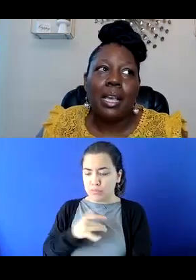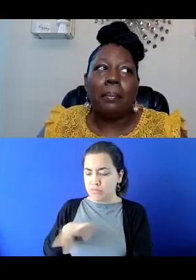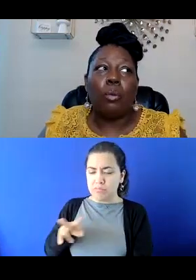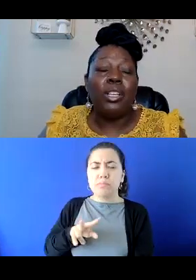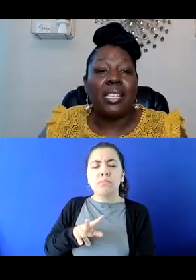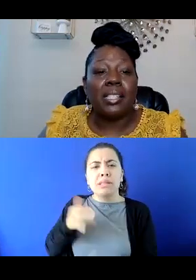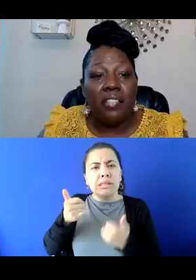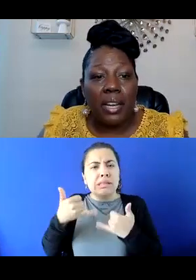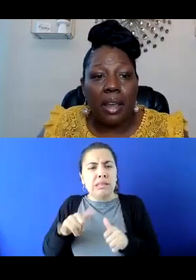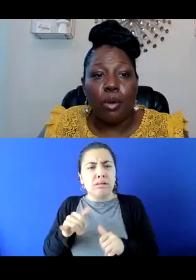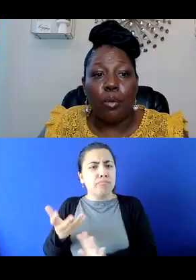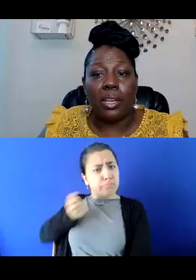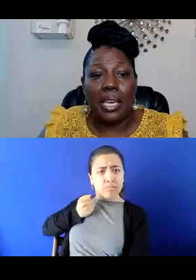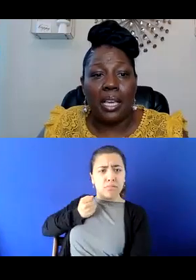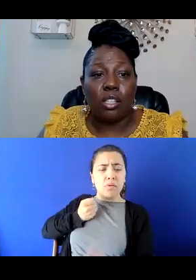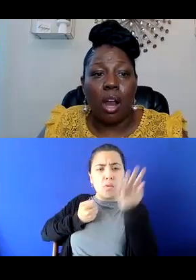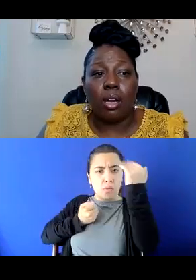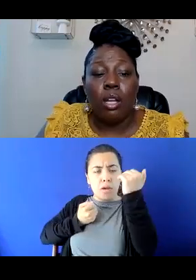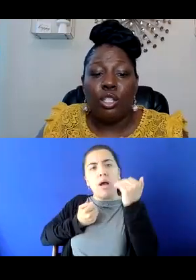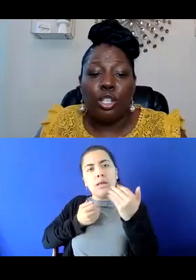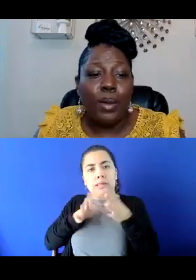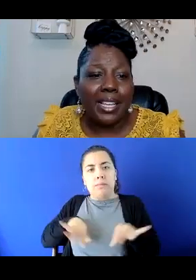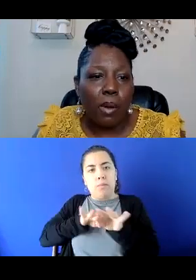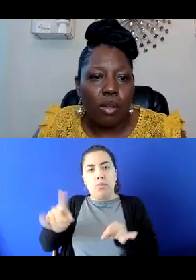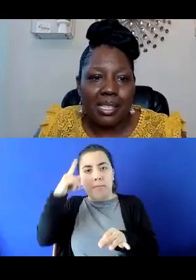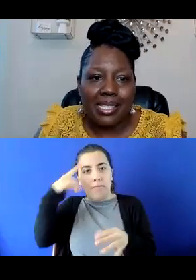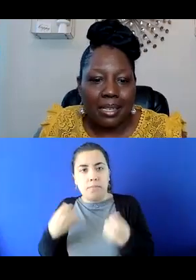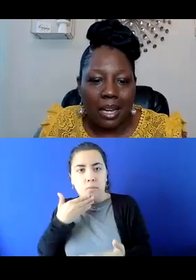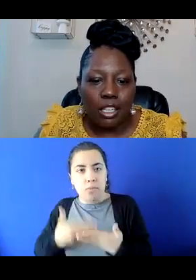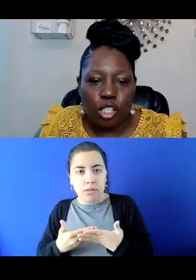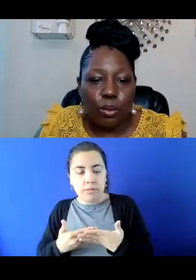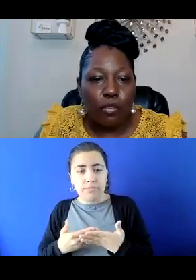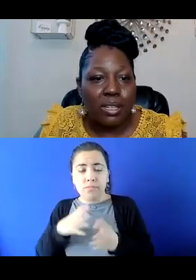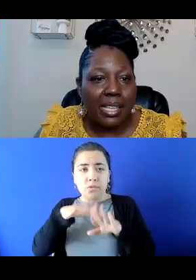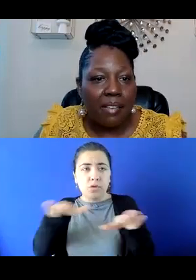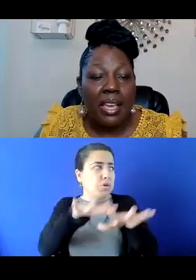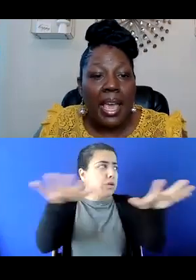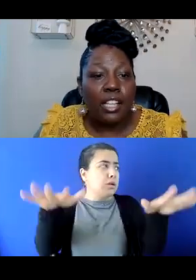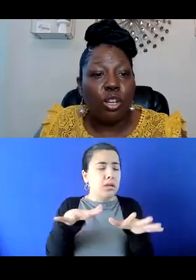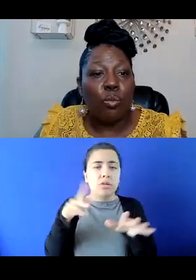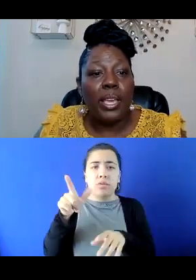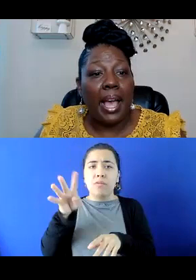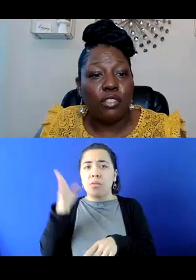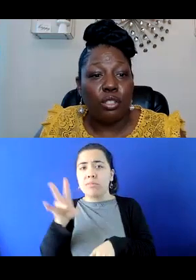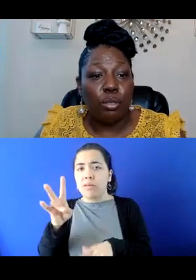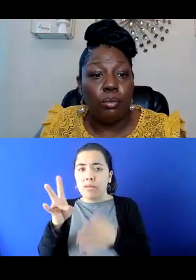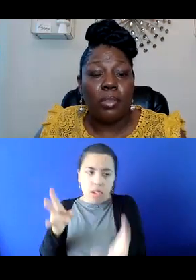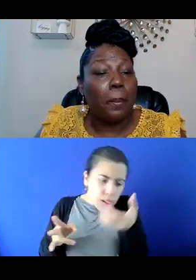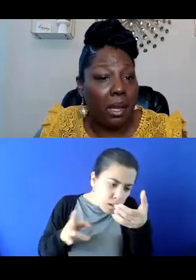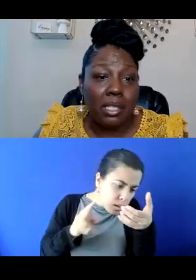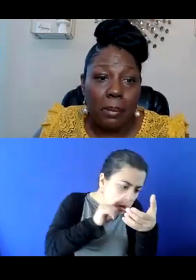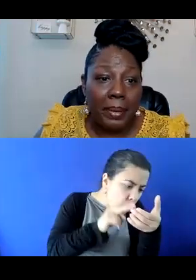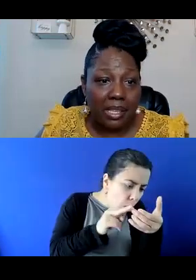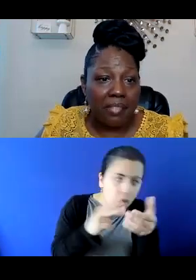wellness. But we just live in an era where kids are too exposed to technology 24/7. And so we have to do